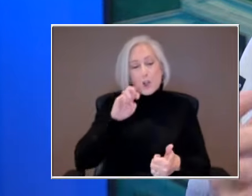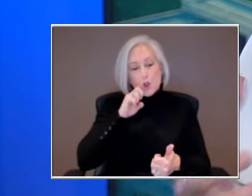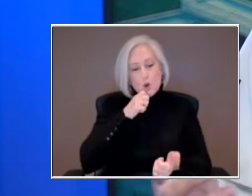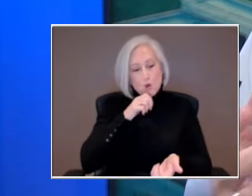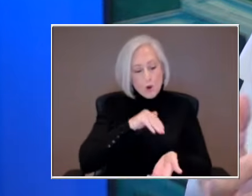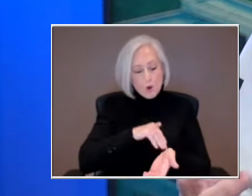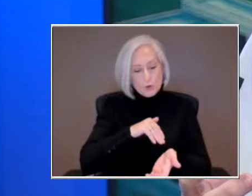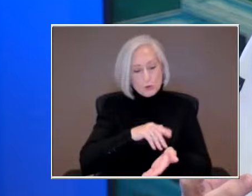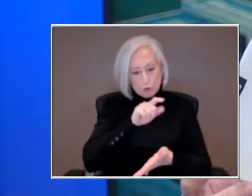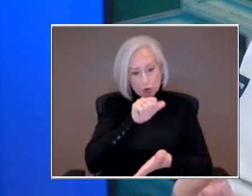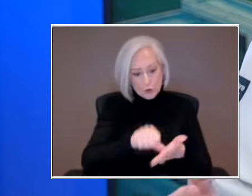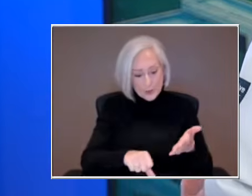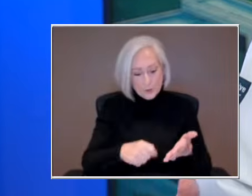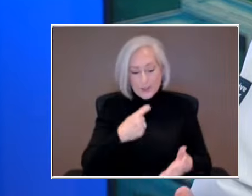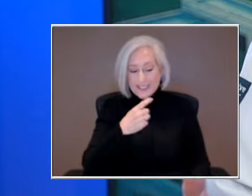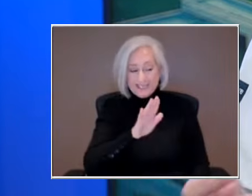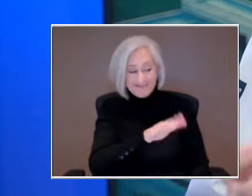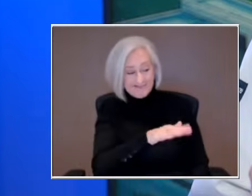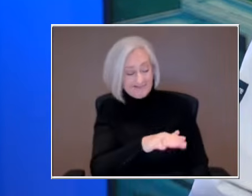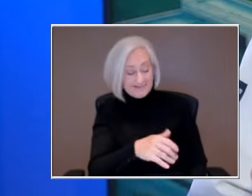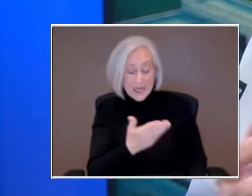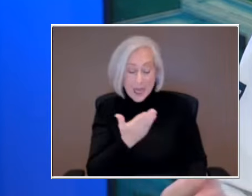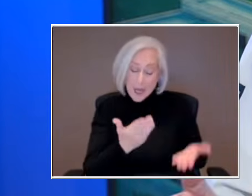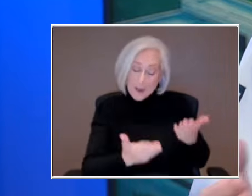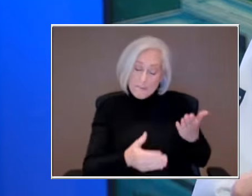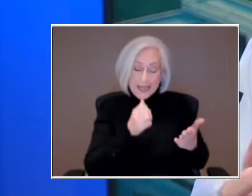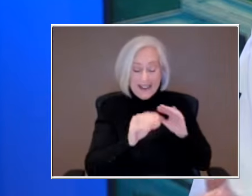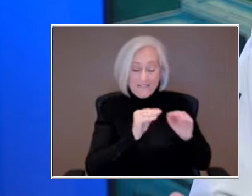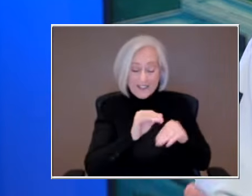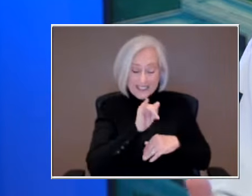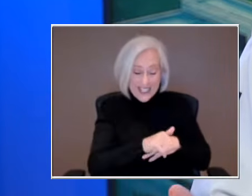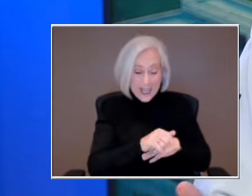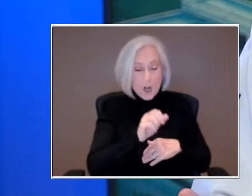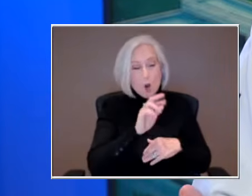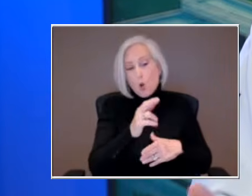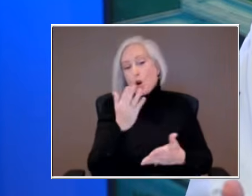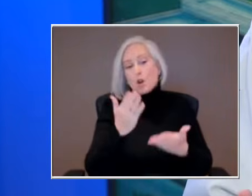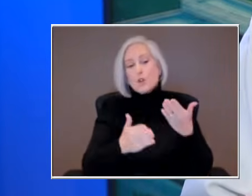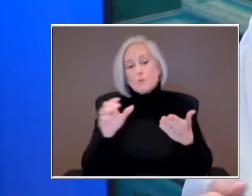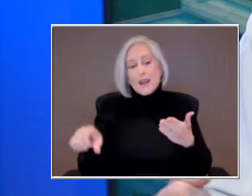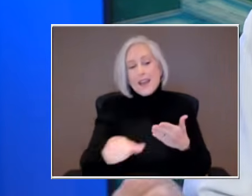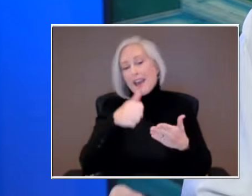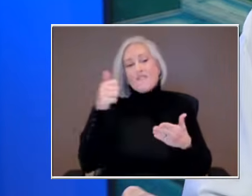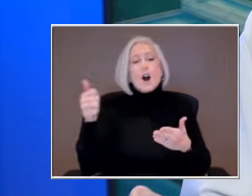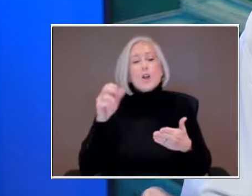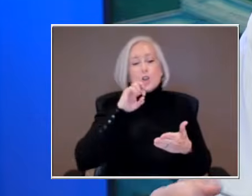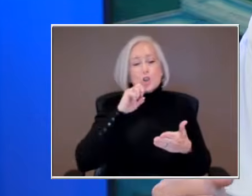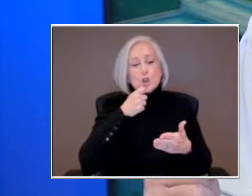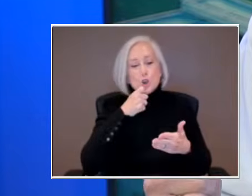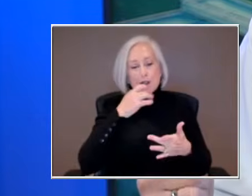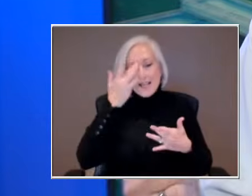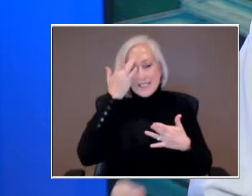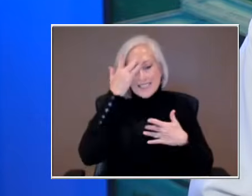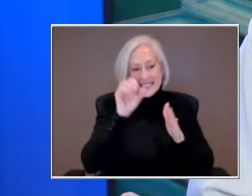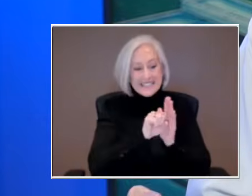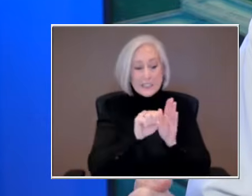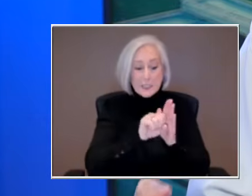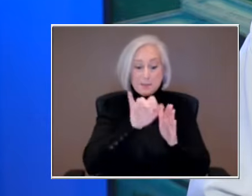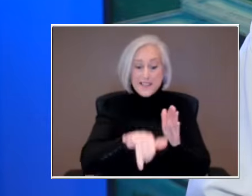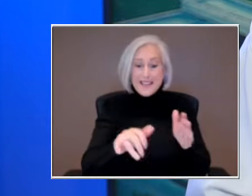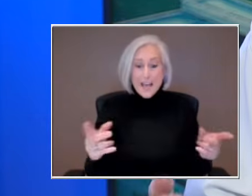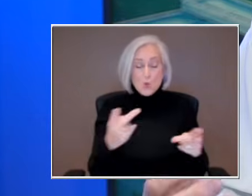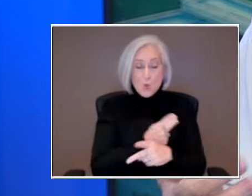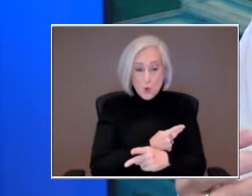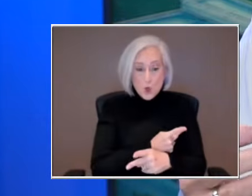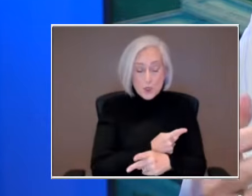I may not be able to fix this, or you may come out with neurologic symptoms that are even worse. And it's scary